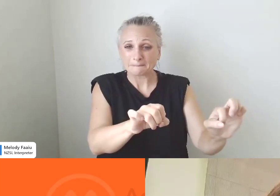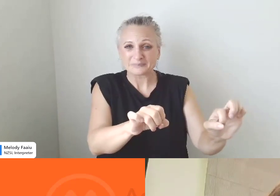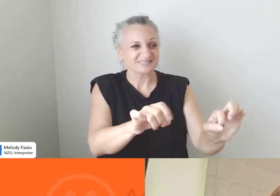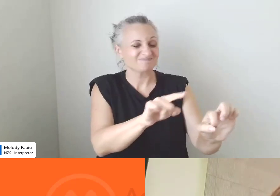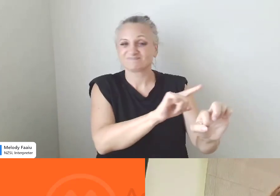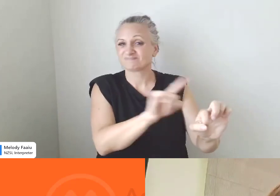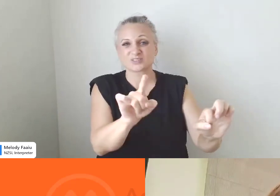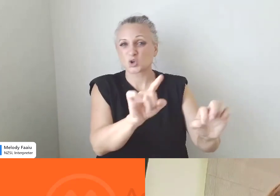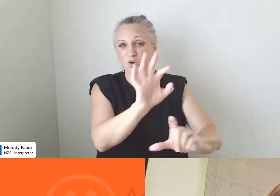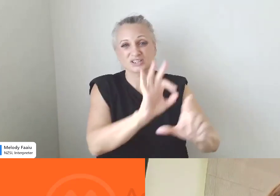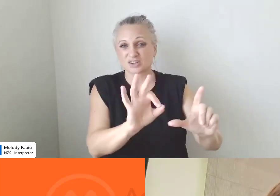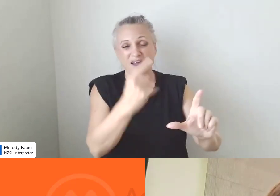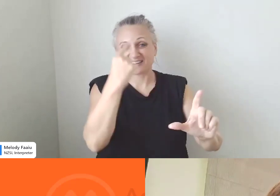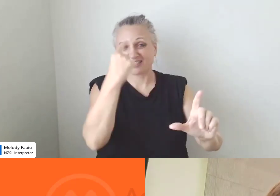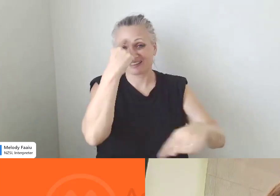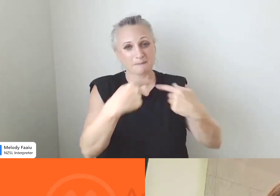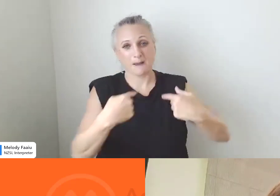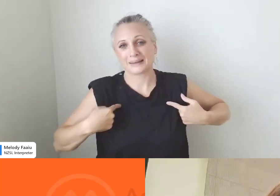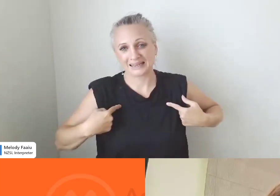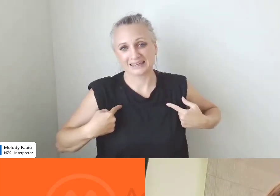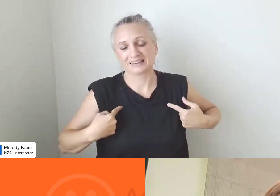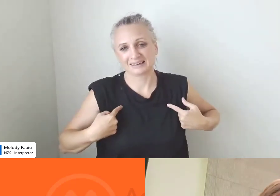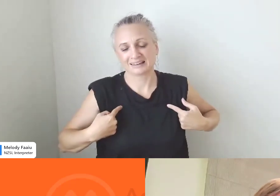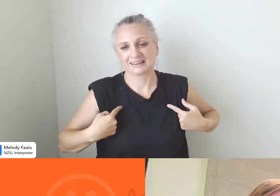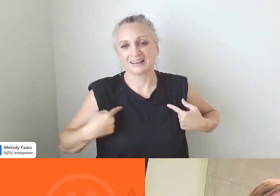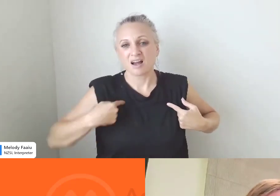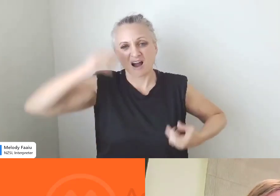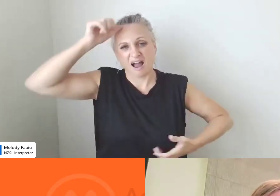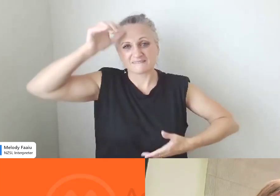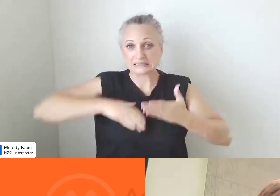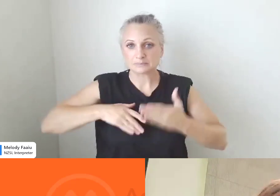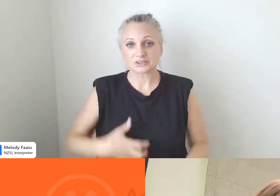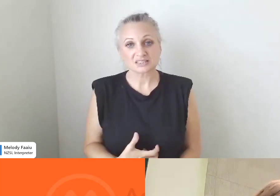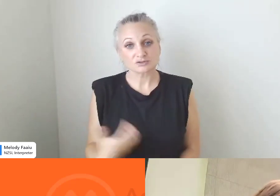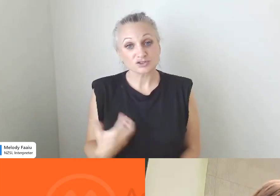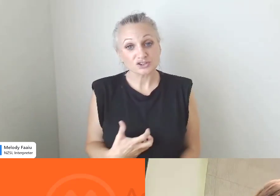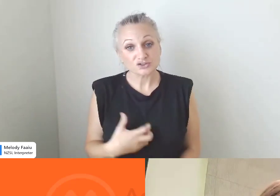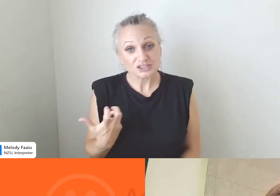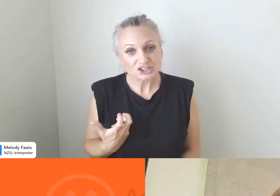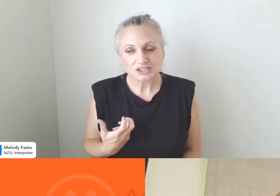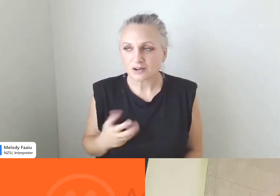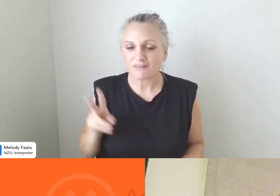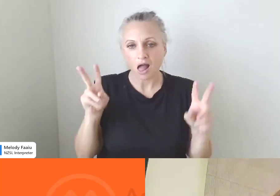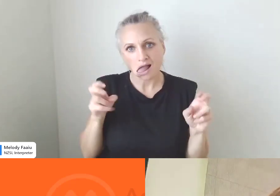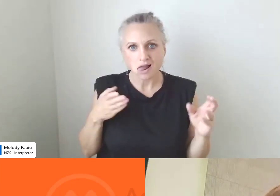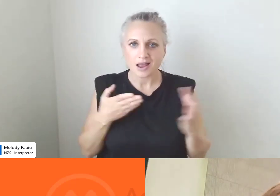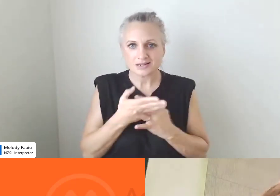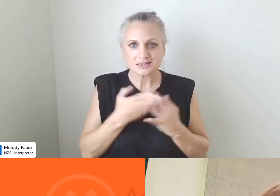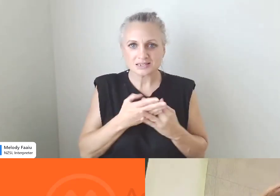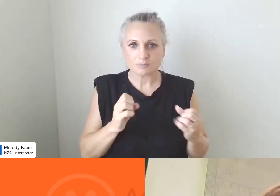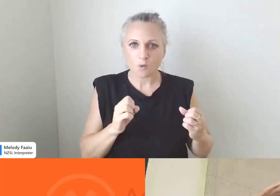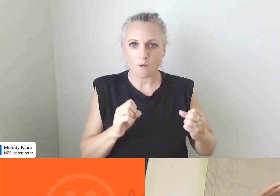designed with people like me in mind. I've experienced the frustration of inaccessible platforms,